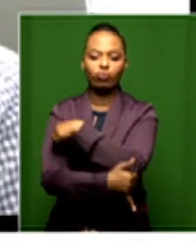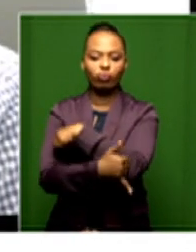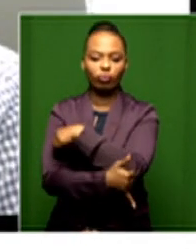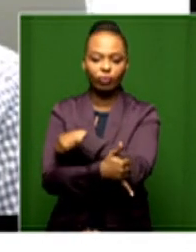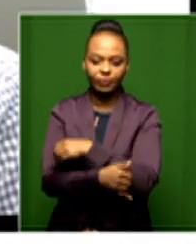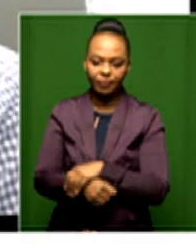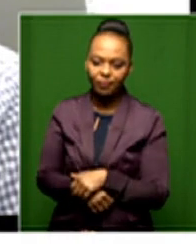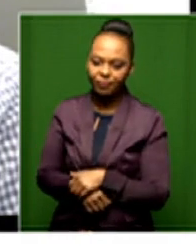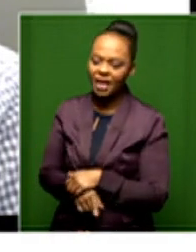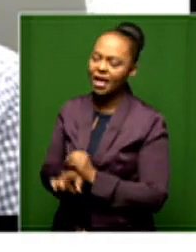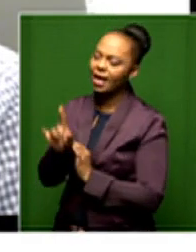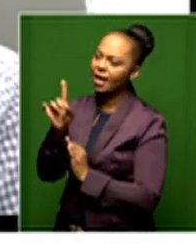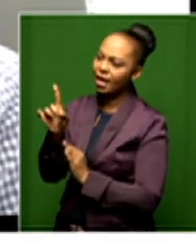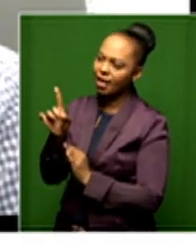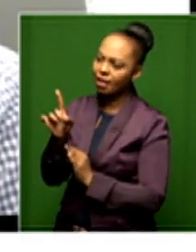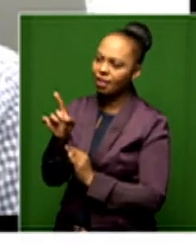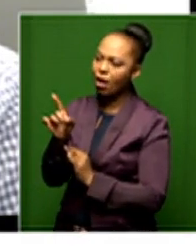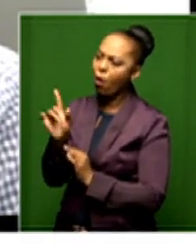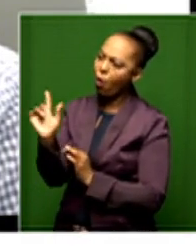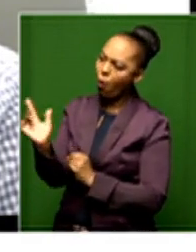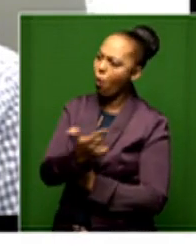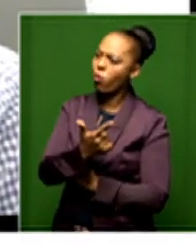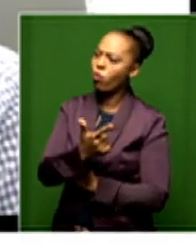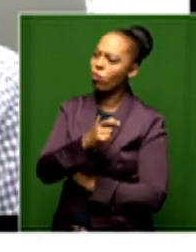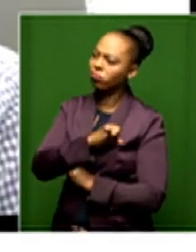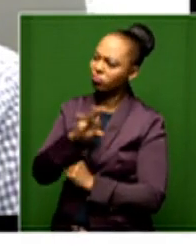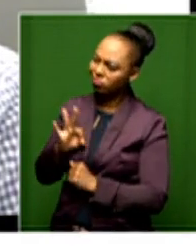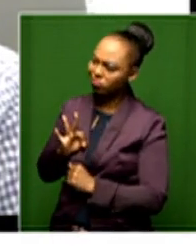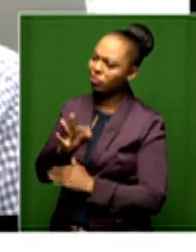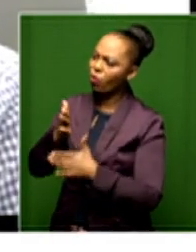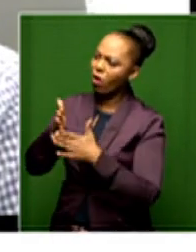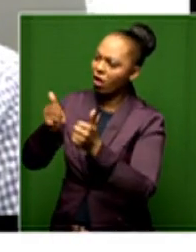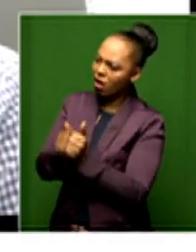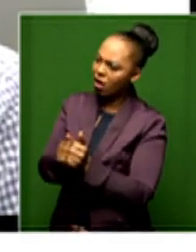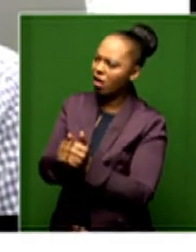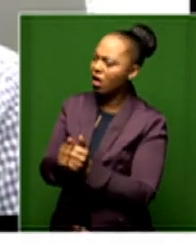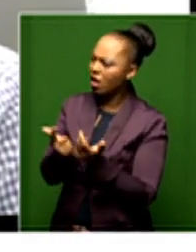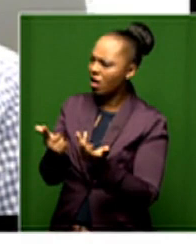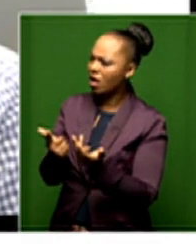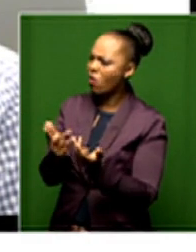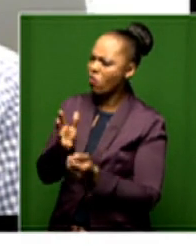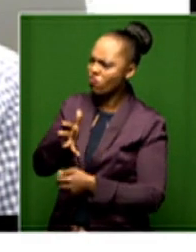mandatory? Will it be mandatory for all workers to get this vaccine, whether they want it or not?